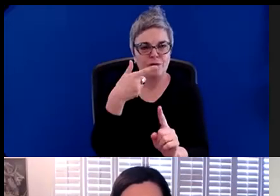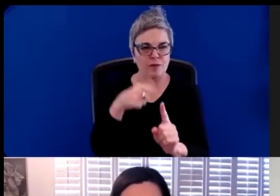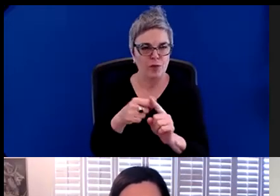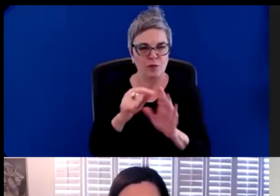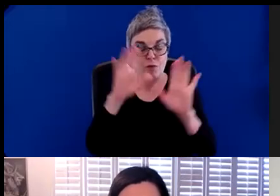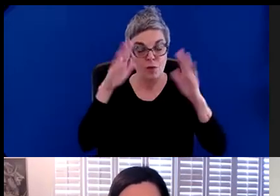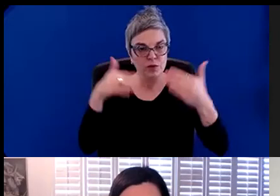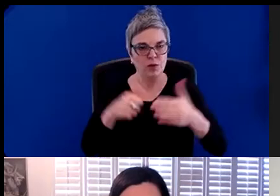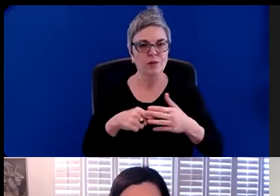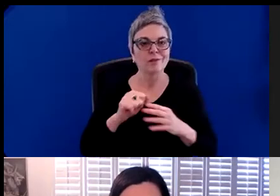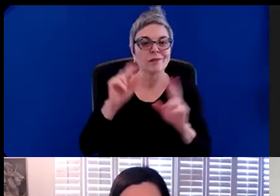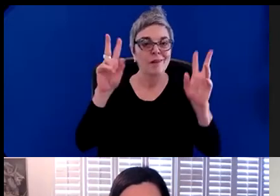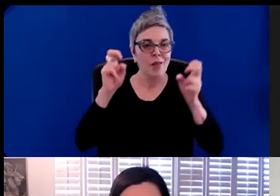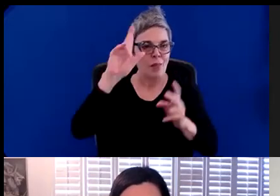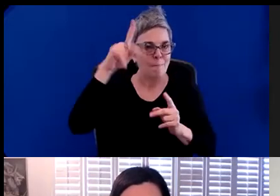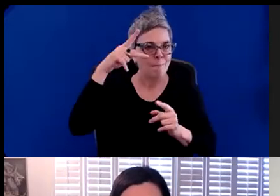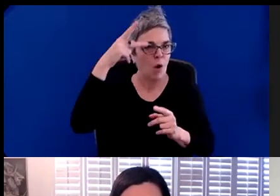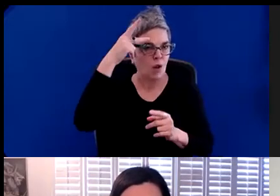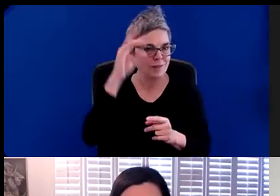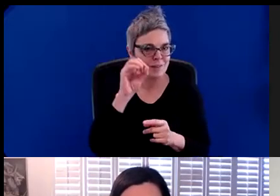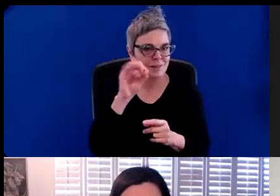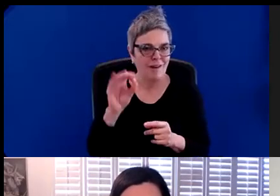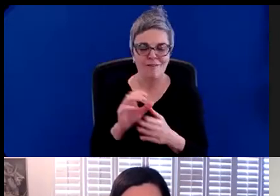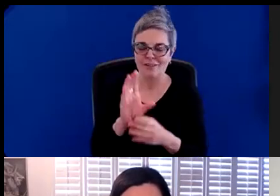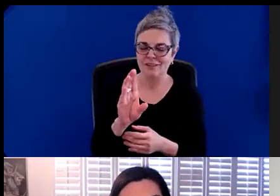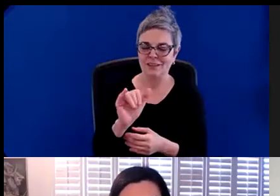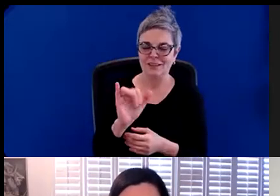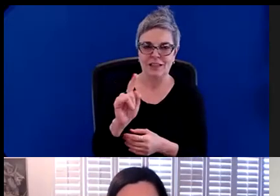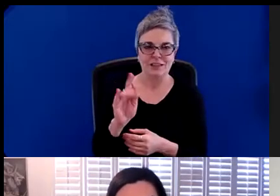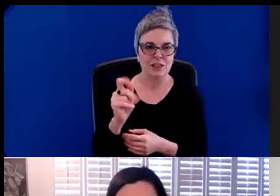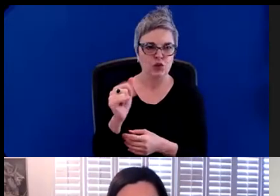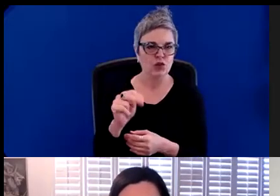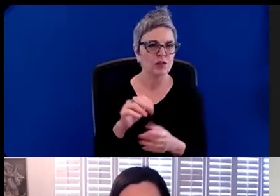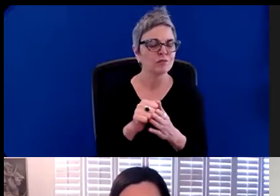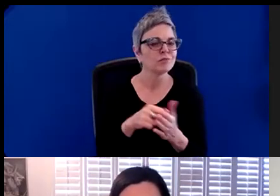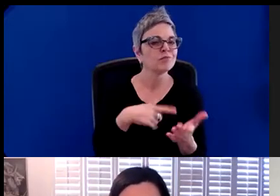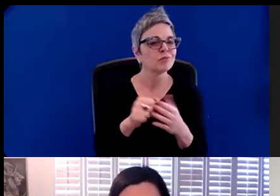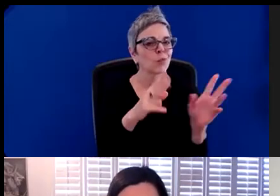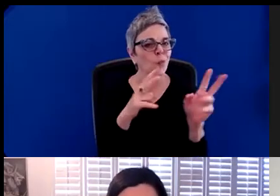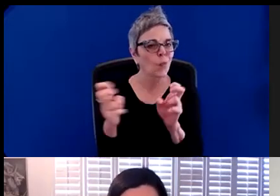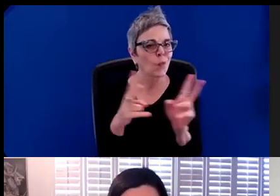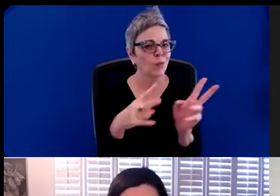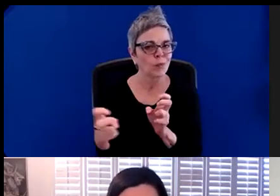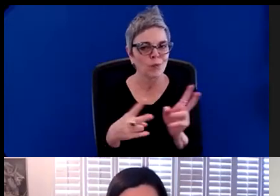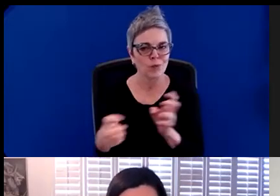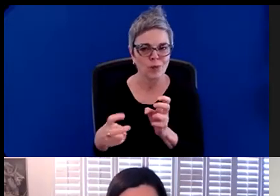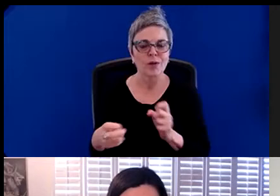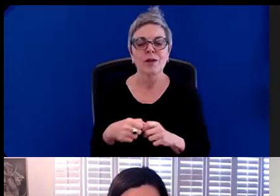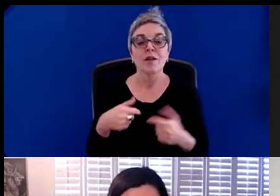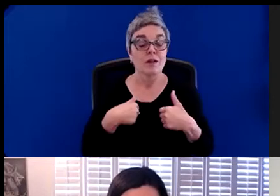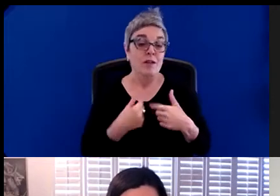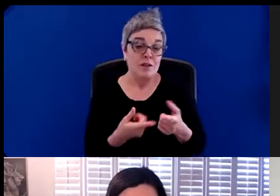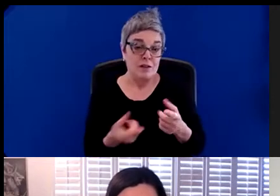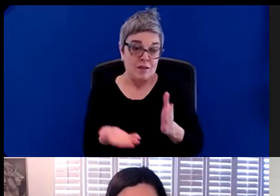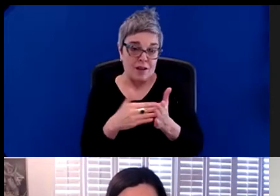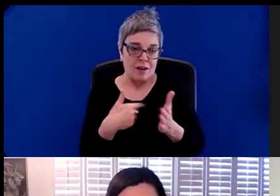work, I want to again go back to the article that I mentioned, which I co-authored with a student of Dr. Gajala's. So